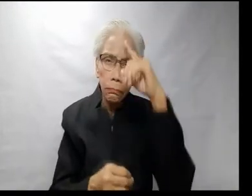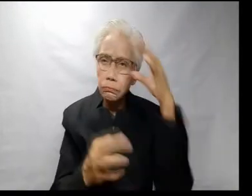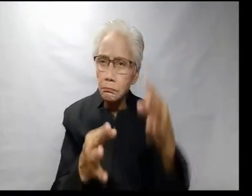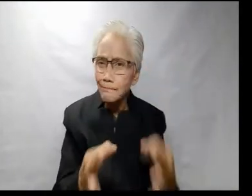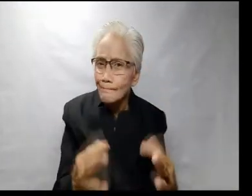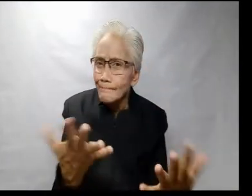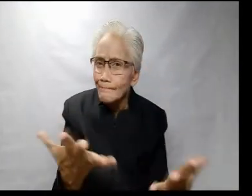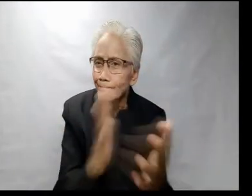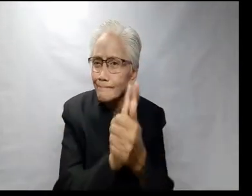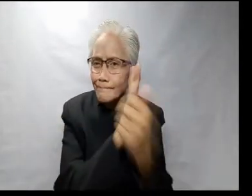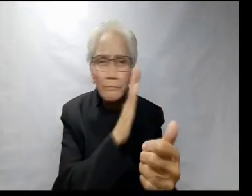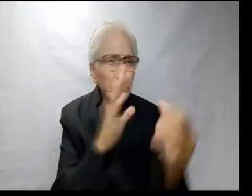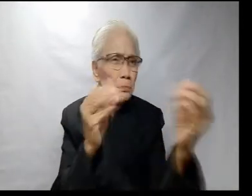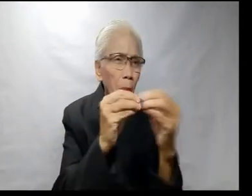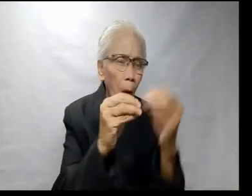more problems.